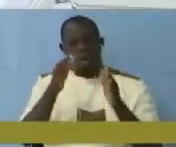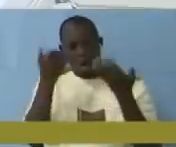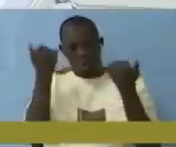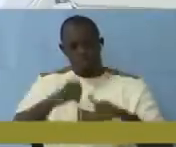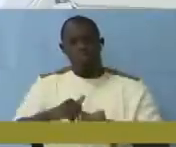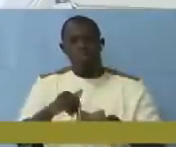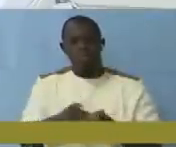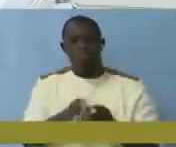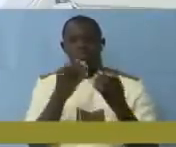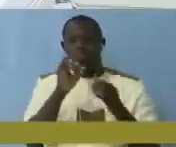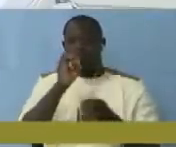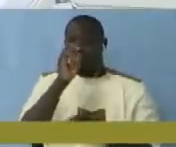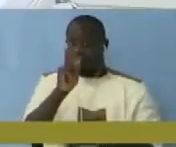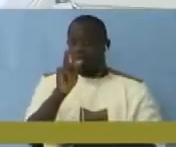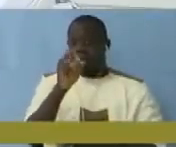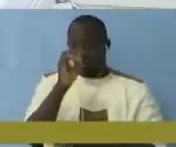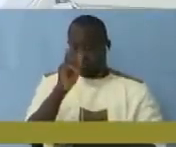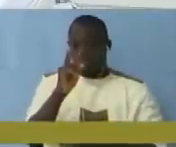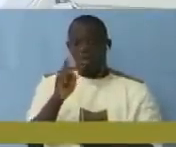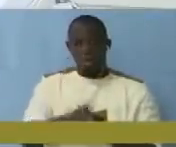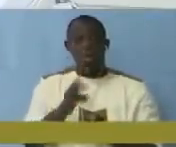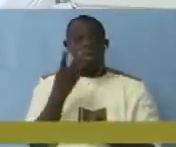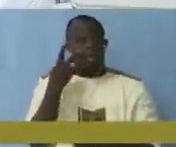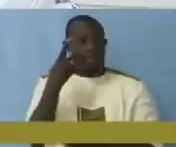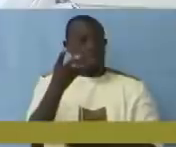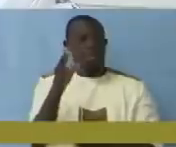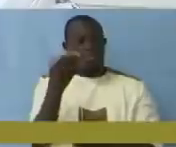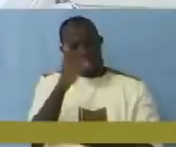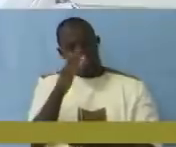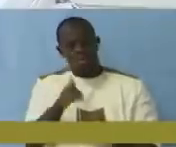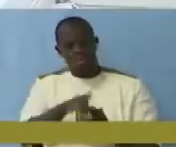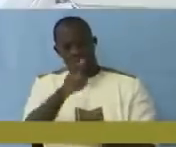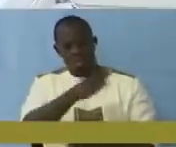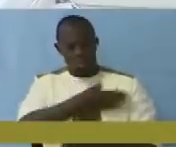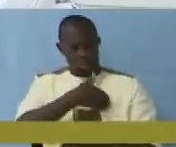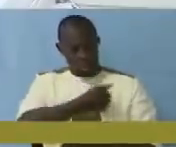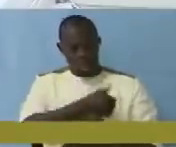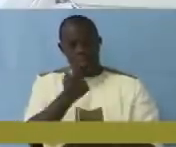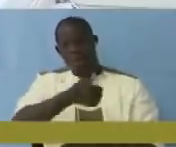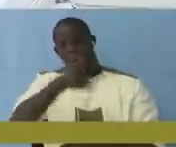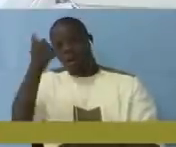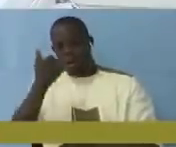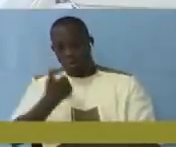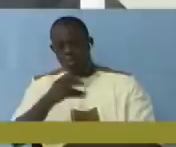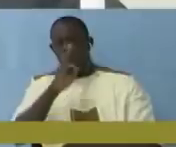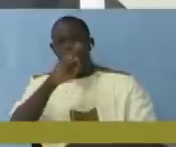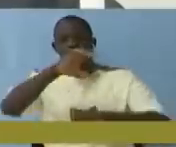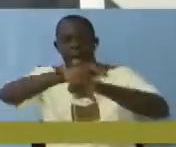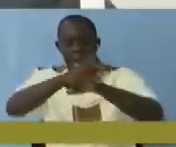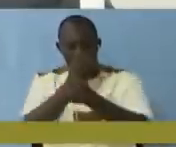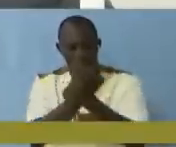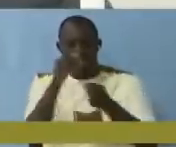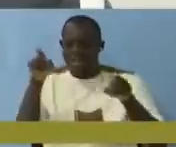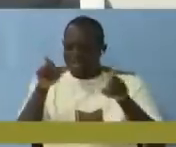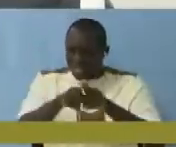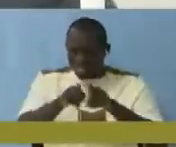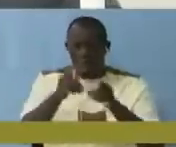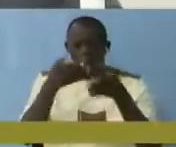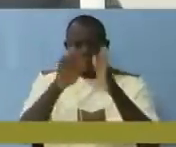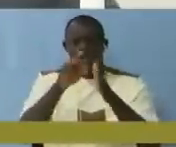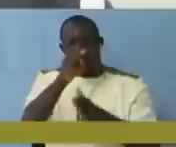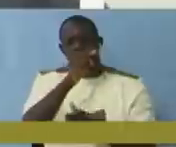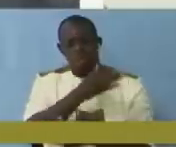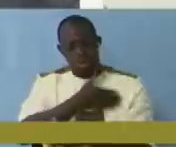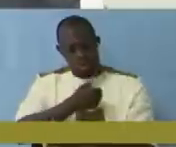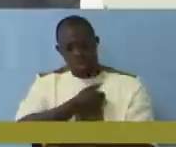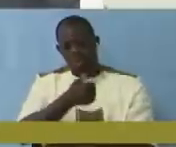Okay, let's see whether you have treated the other people who were arrested just like you treated this person called Mane.